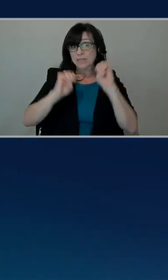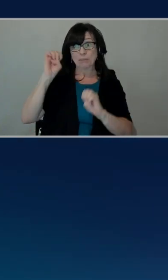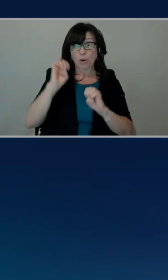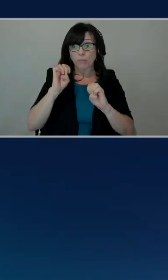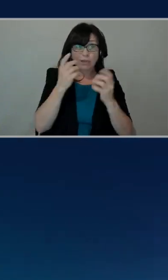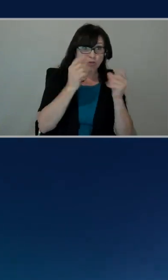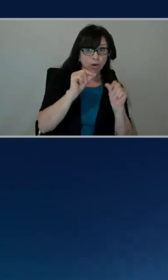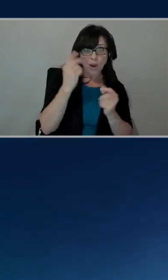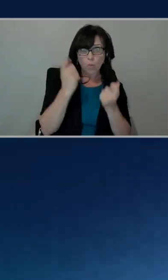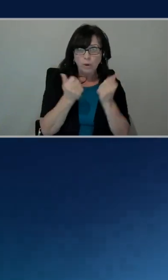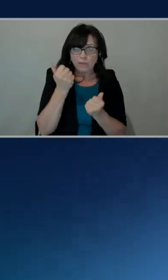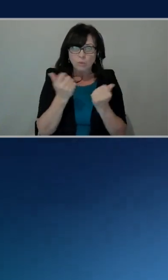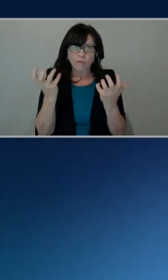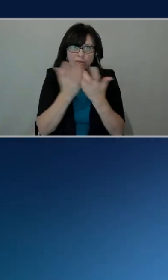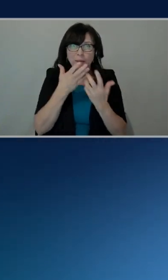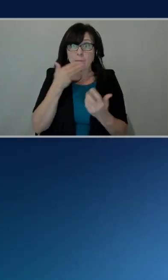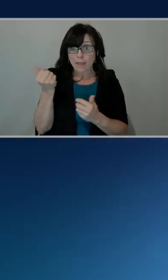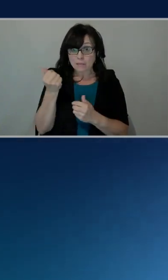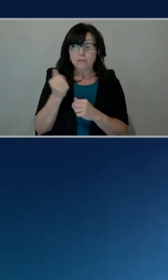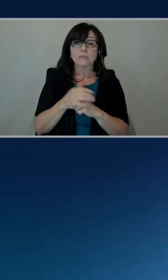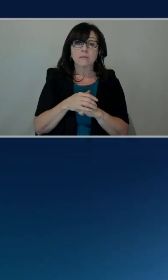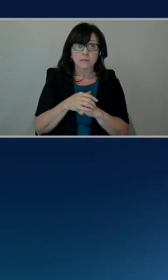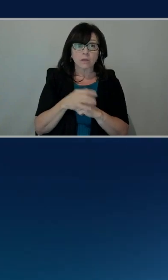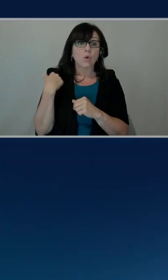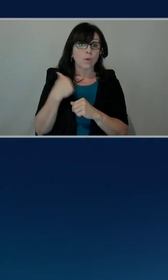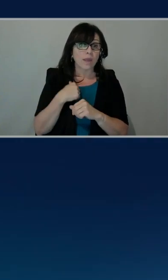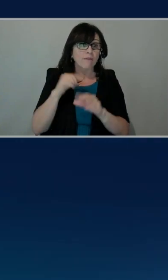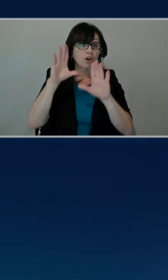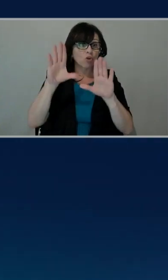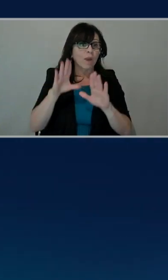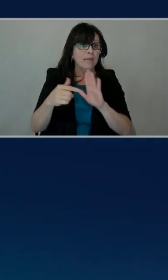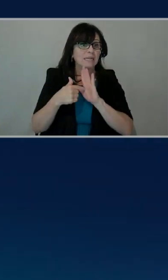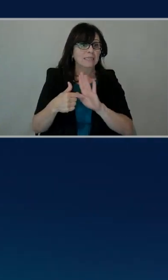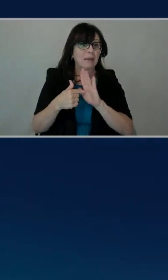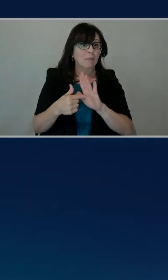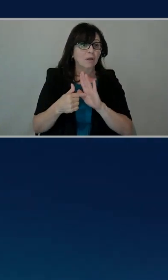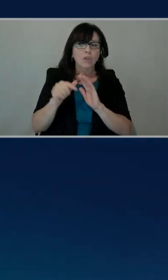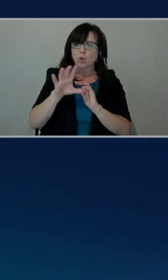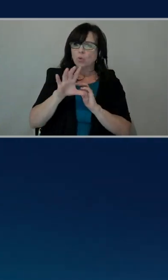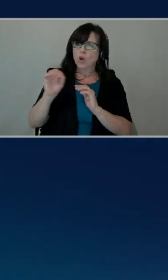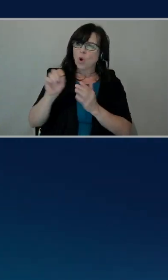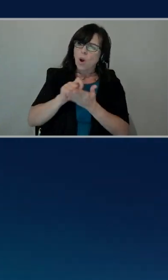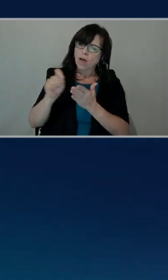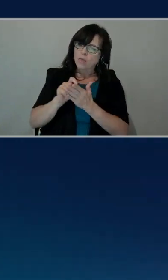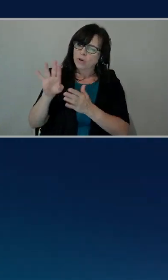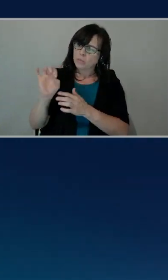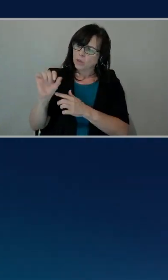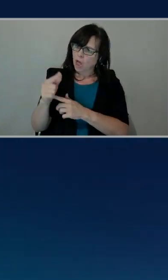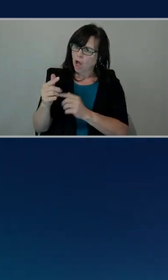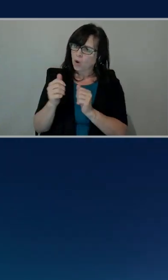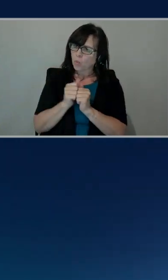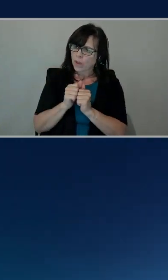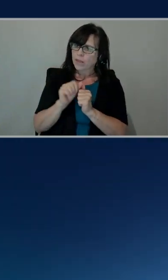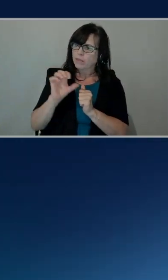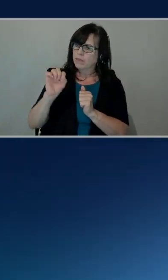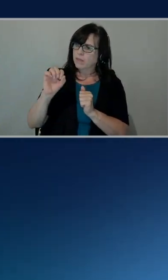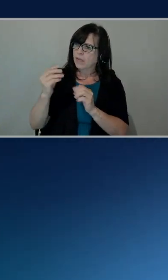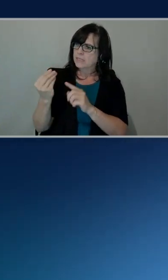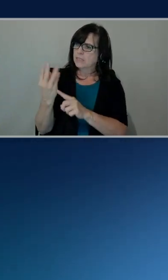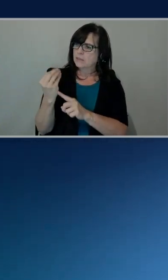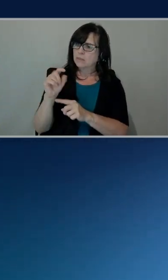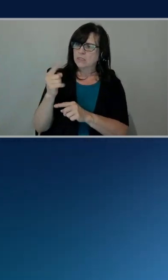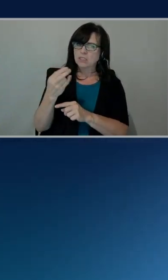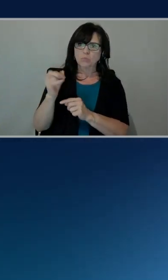you. We have a great example. Actually, you co-authored a blog, Sunita, with a company called Sprinkler. We have a QR code at the